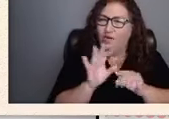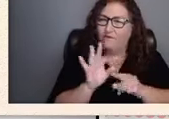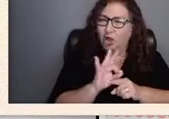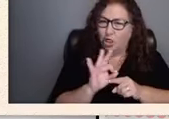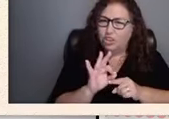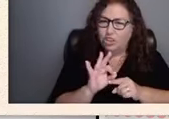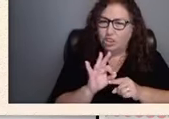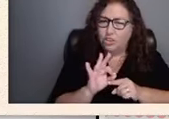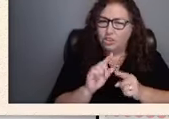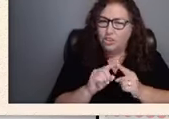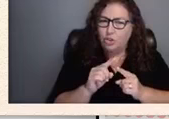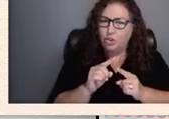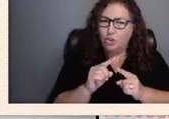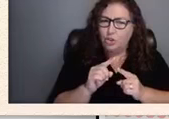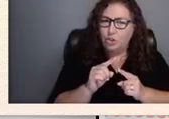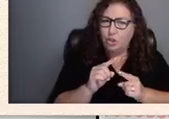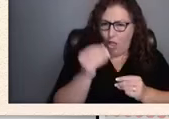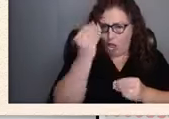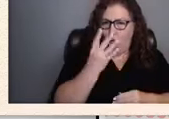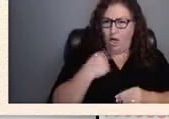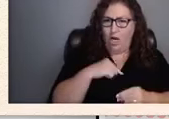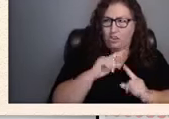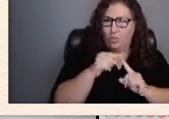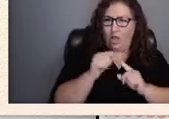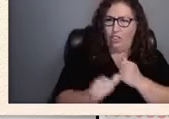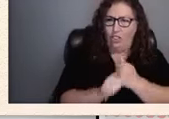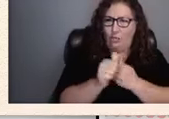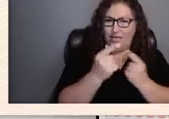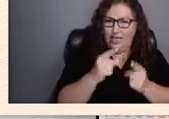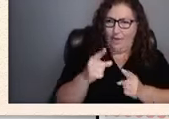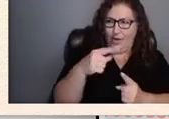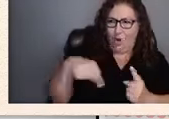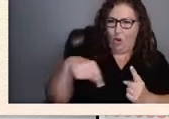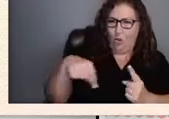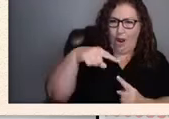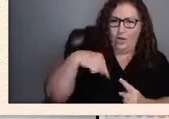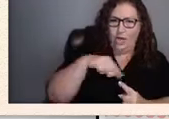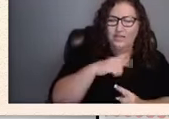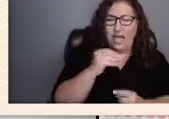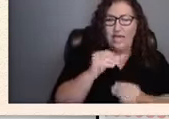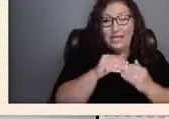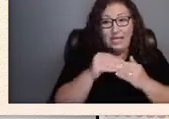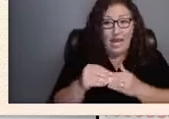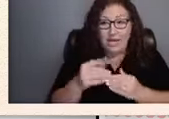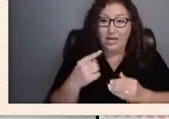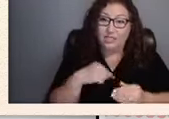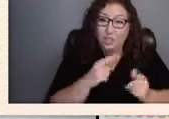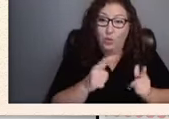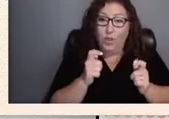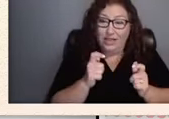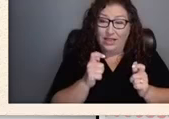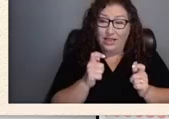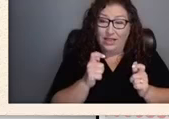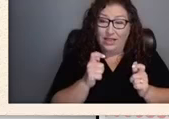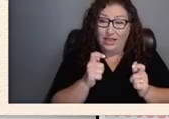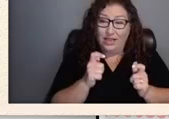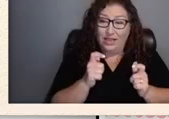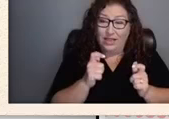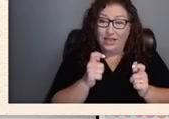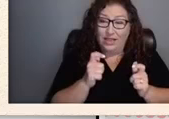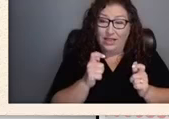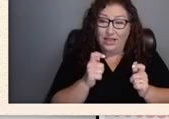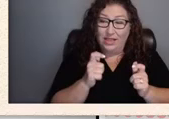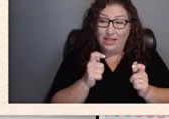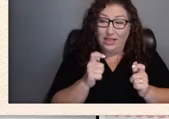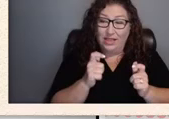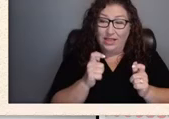us to when threats are happening around us and to guide us very quickly, oftentimes without even really consulting our brain too much, to get away